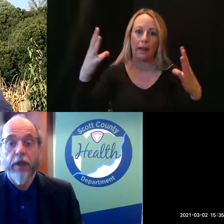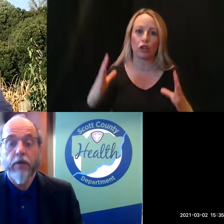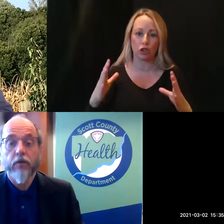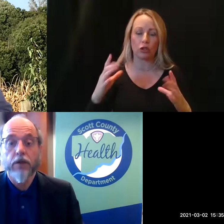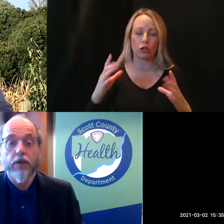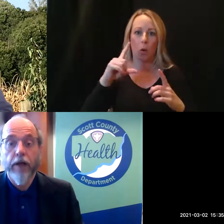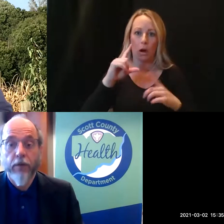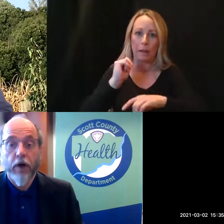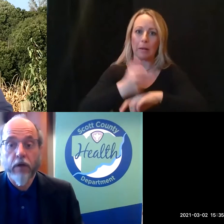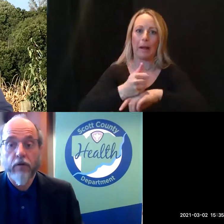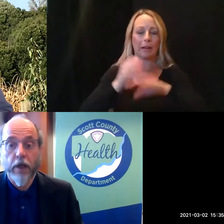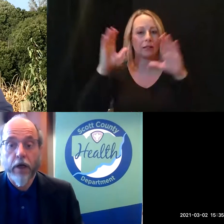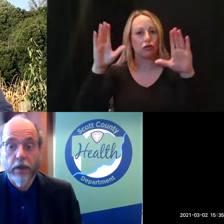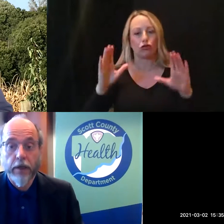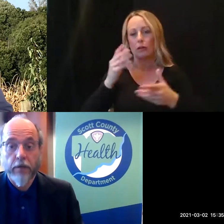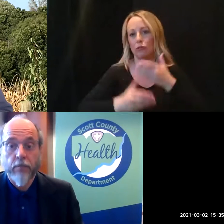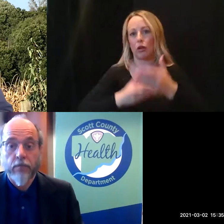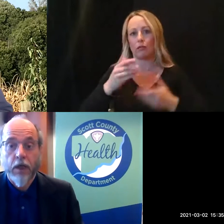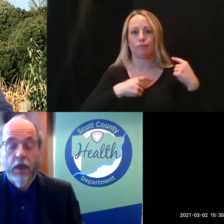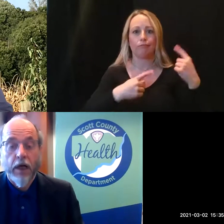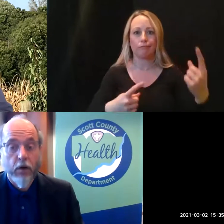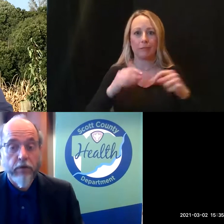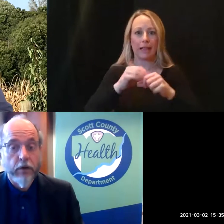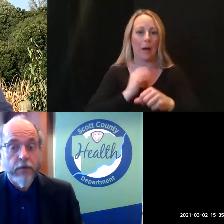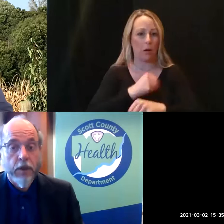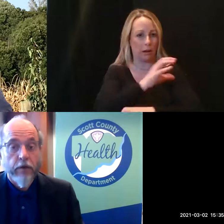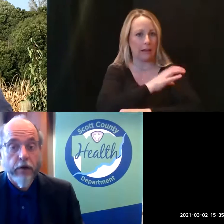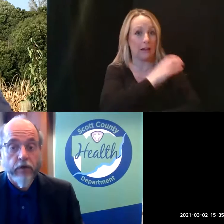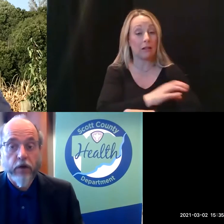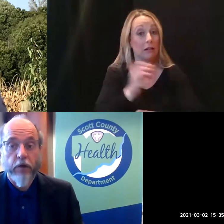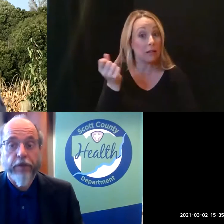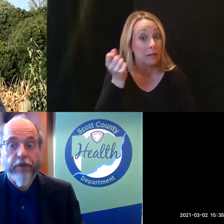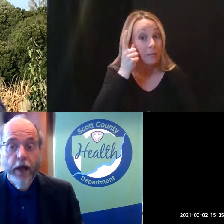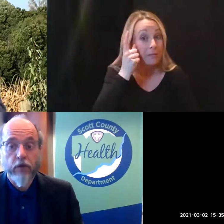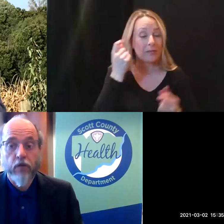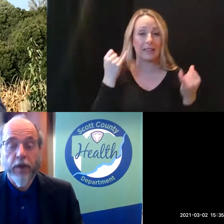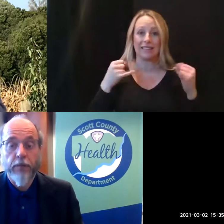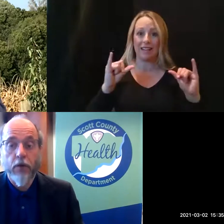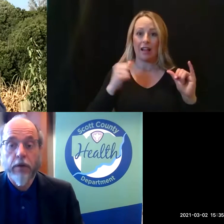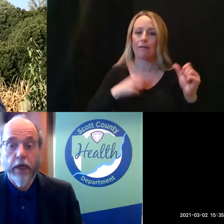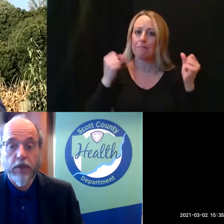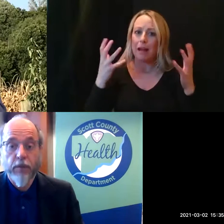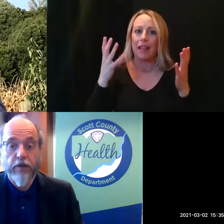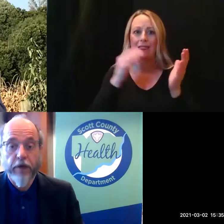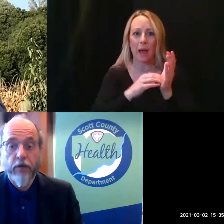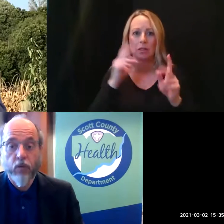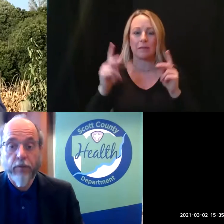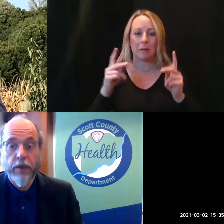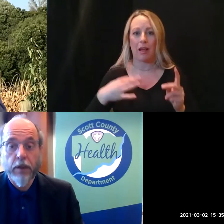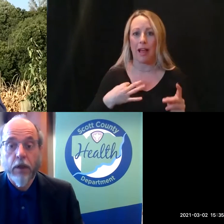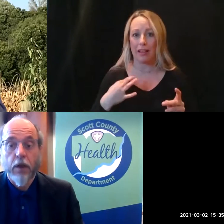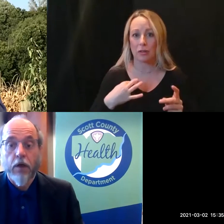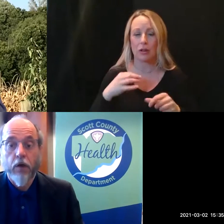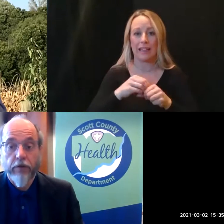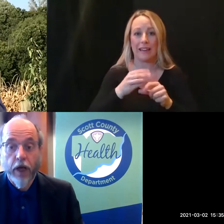implementing such a great process in our clinic. However, there are still thousands of people eligible in Phase